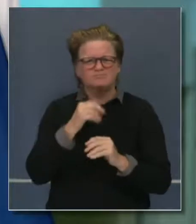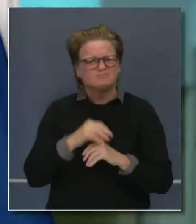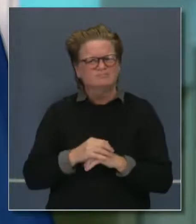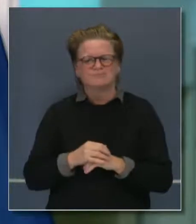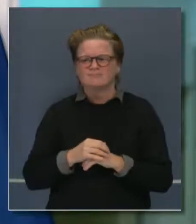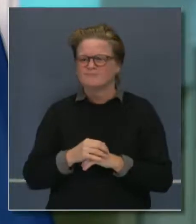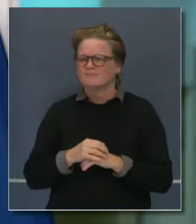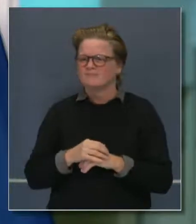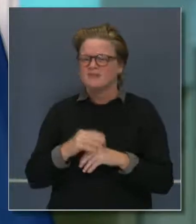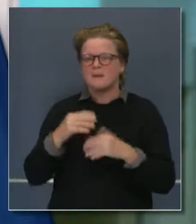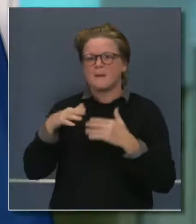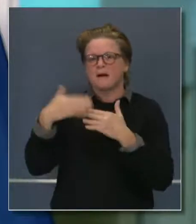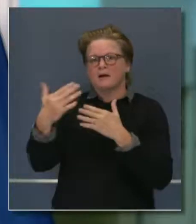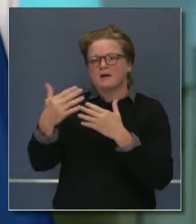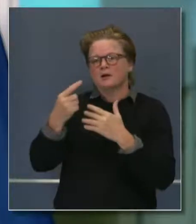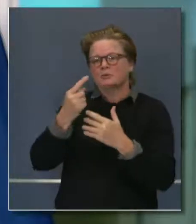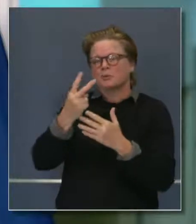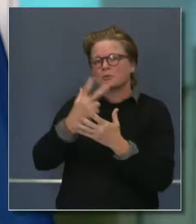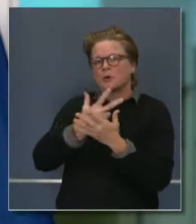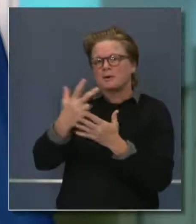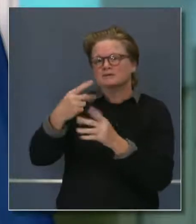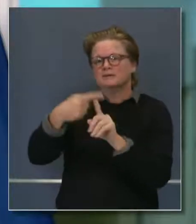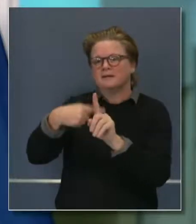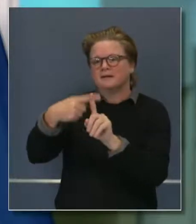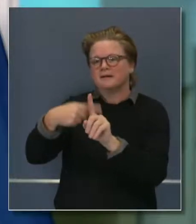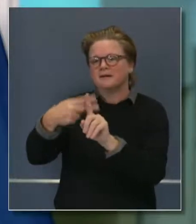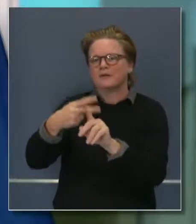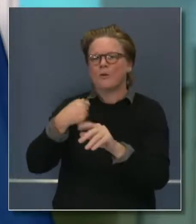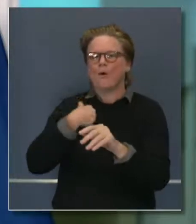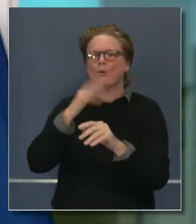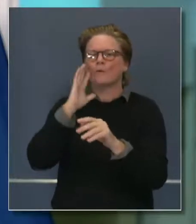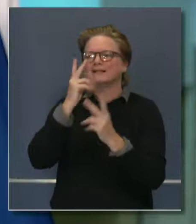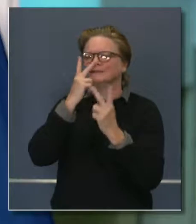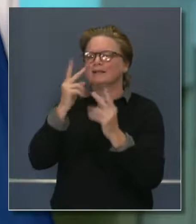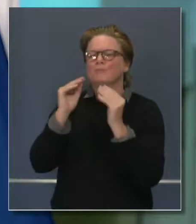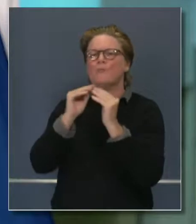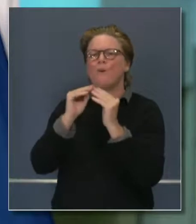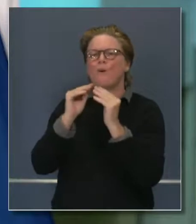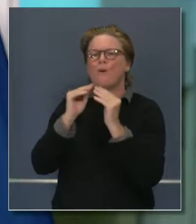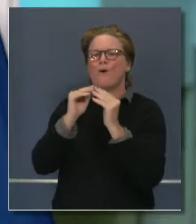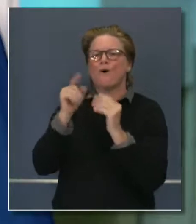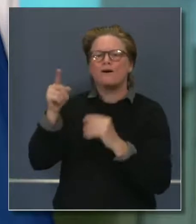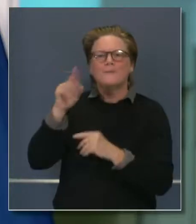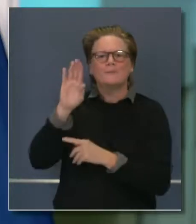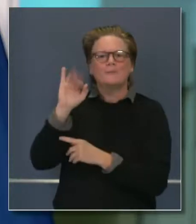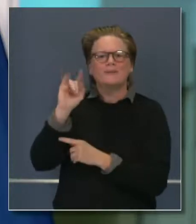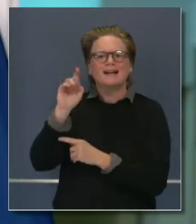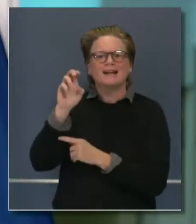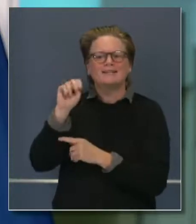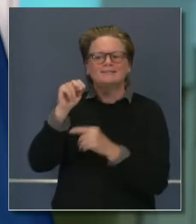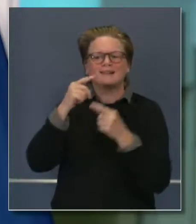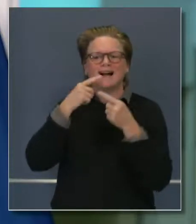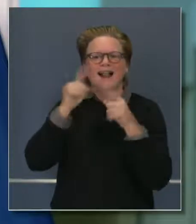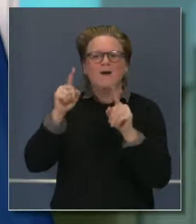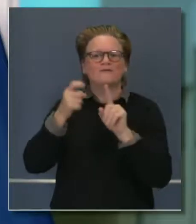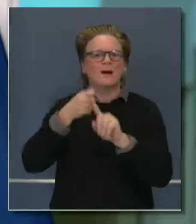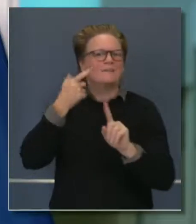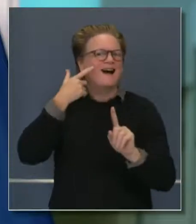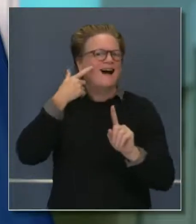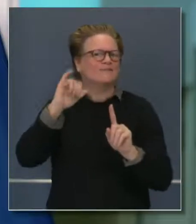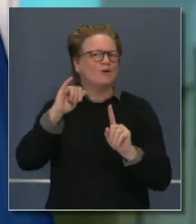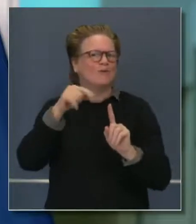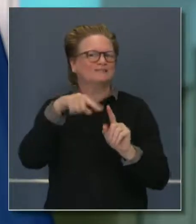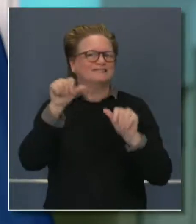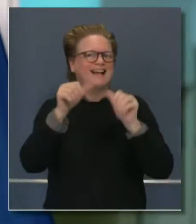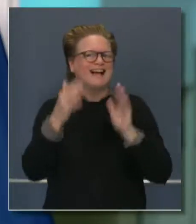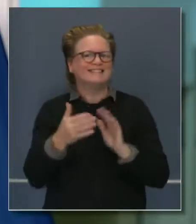months of other high-profile Californians getting picked to either advise or picked for formal roles in the